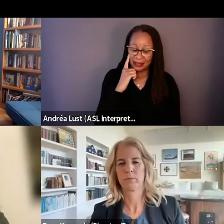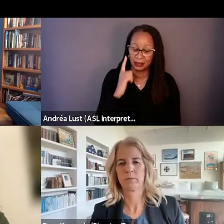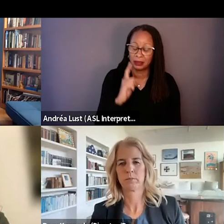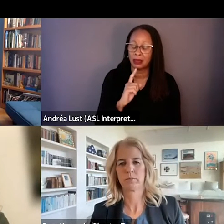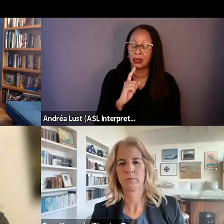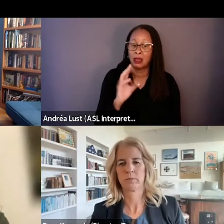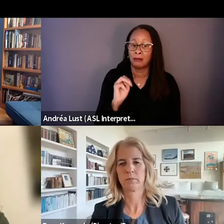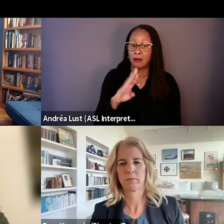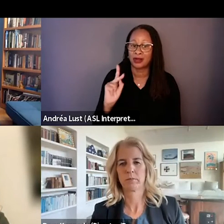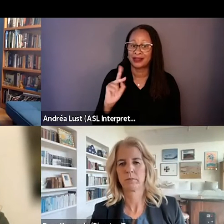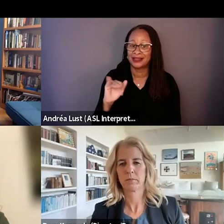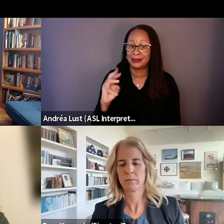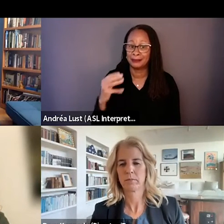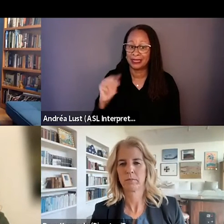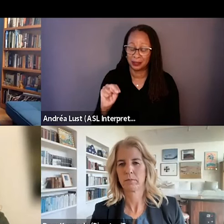Hayden, kind of